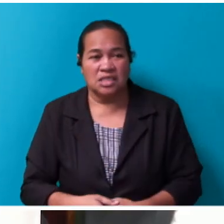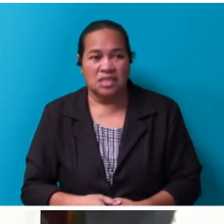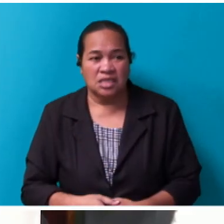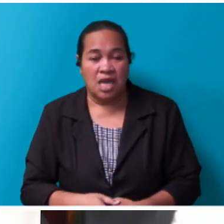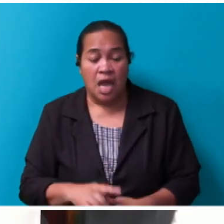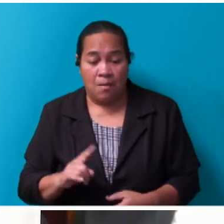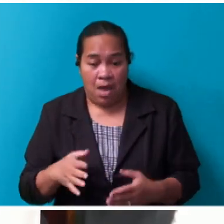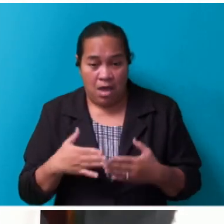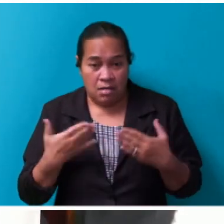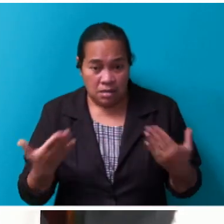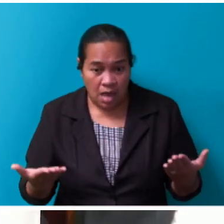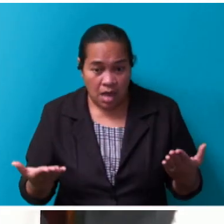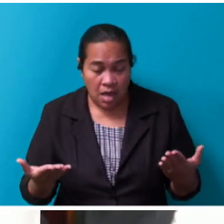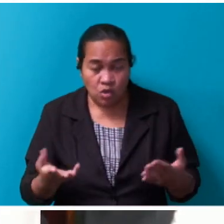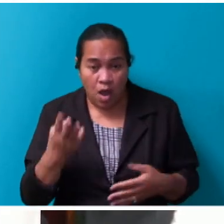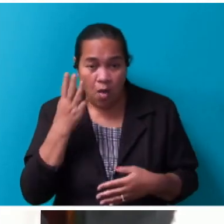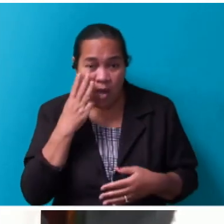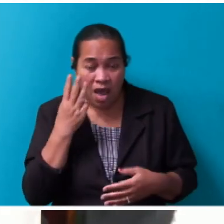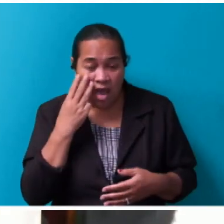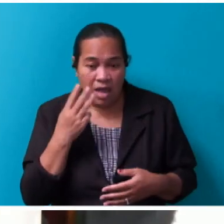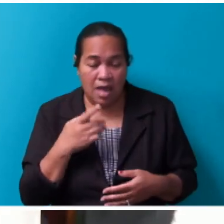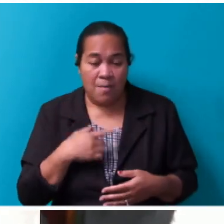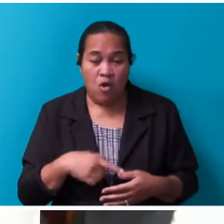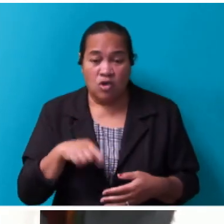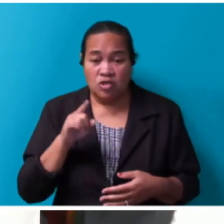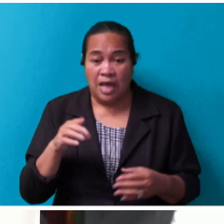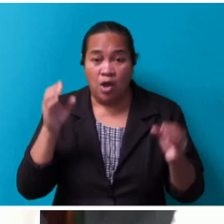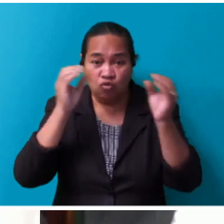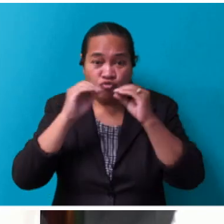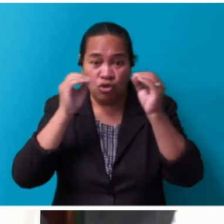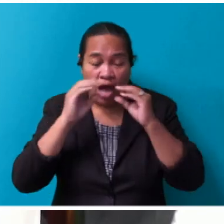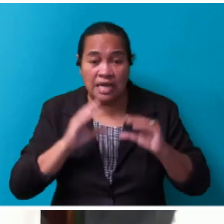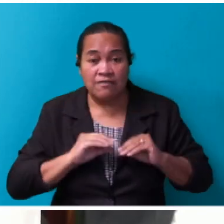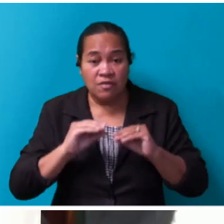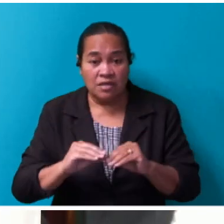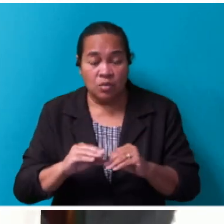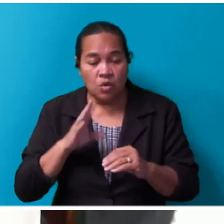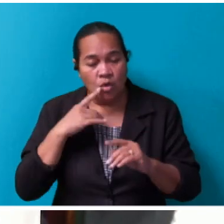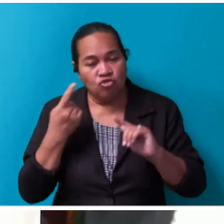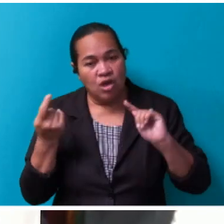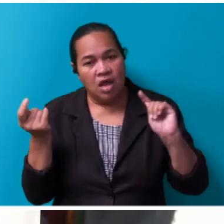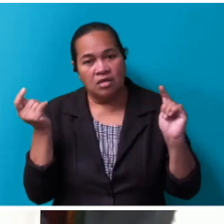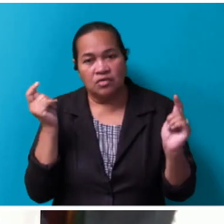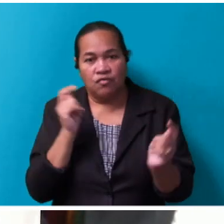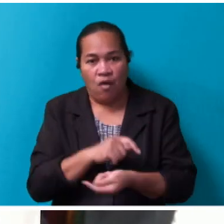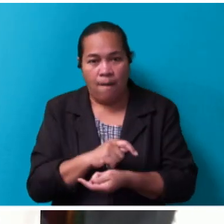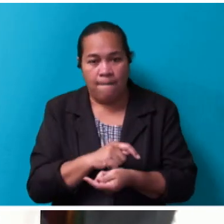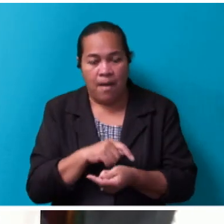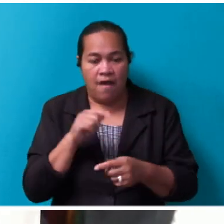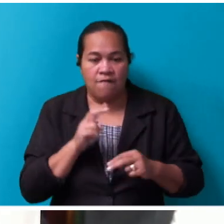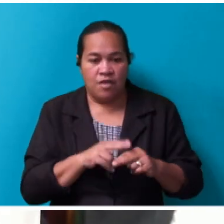Speaker, as this House is aware, because of the Google investment, it will totally transform Fiji